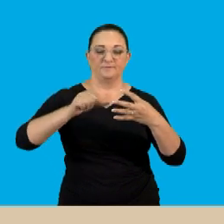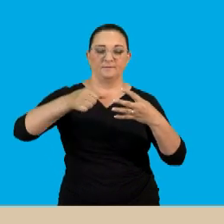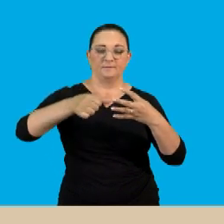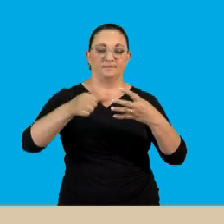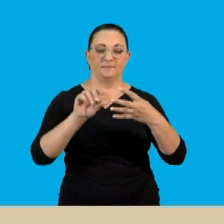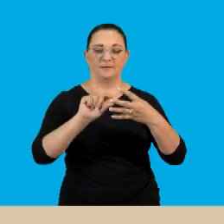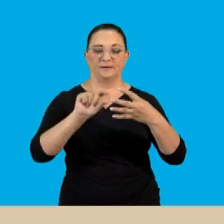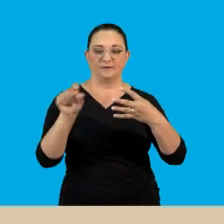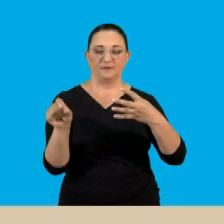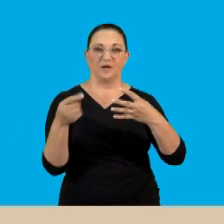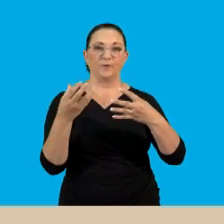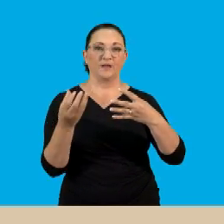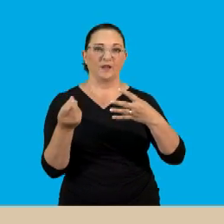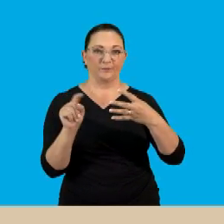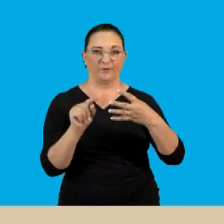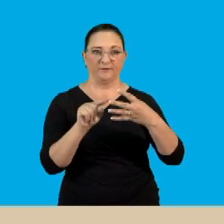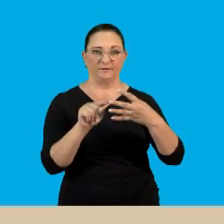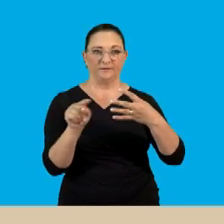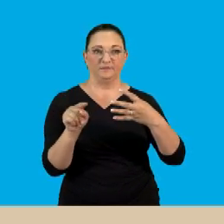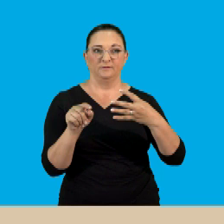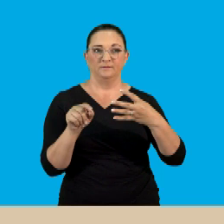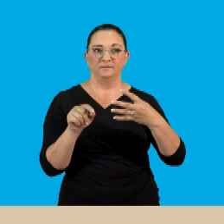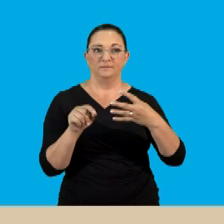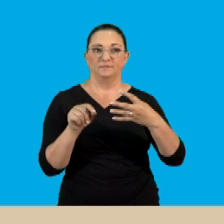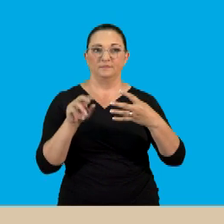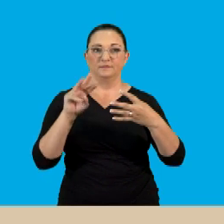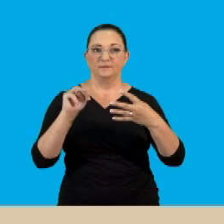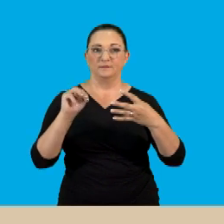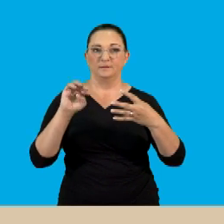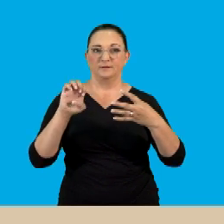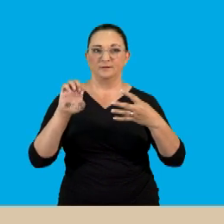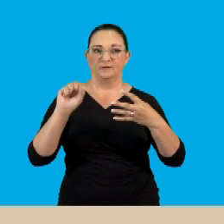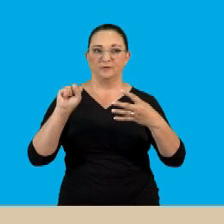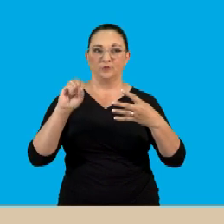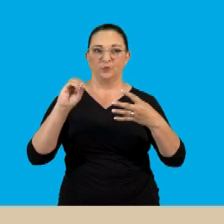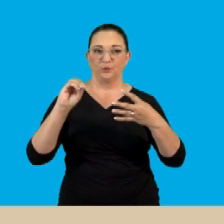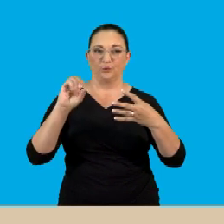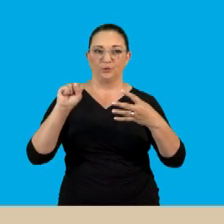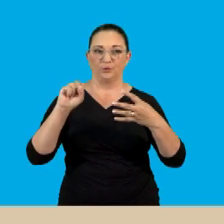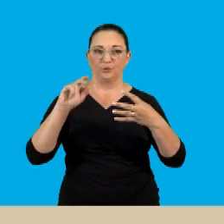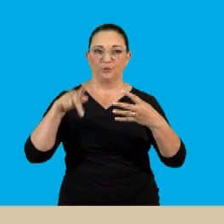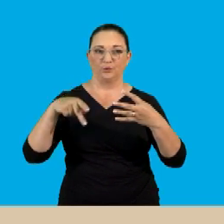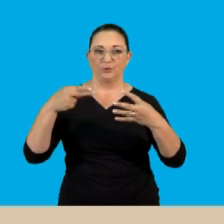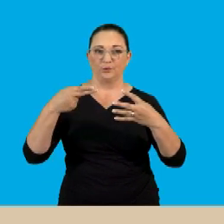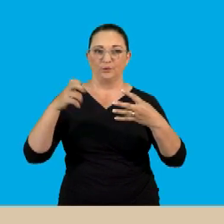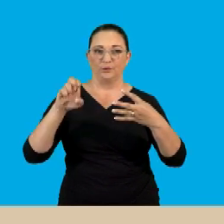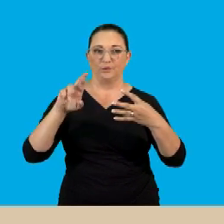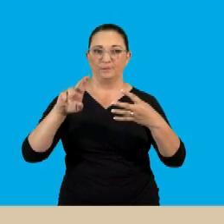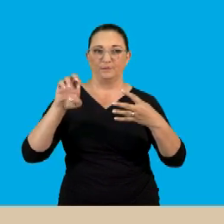And then right above the stratosphere, we have our mesosphere.